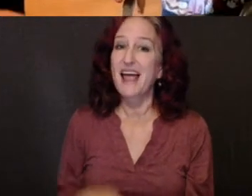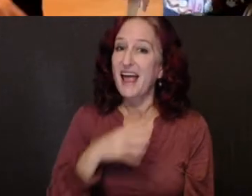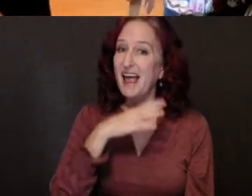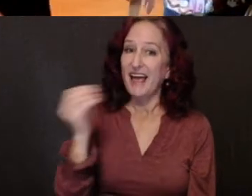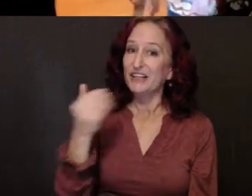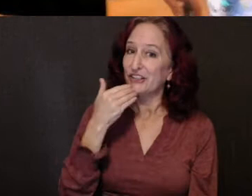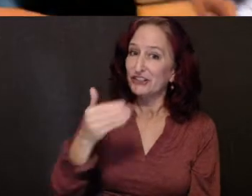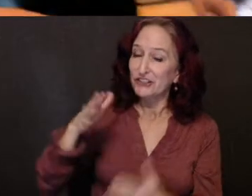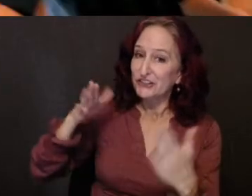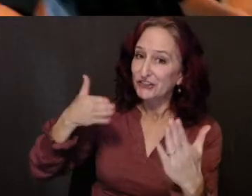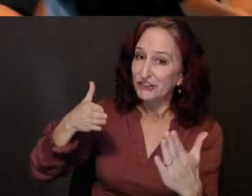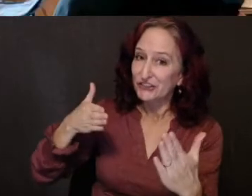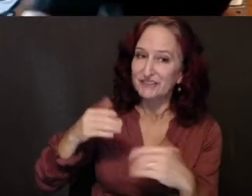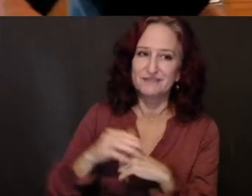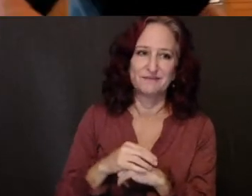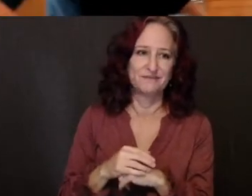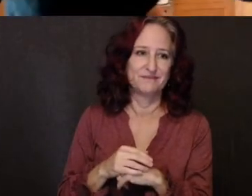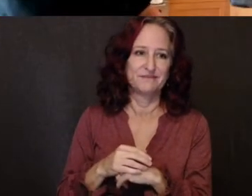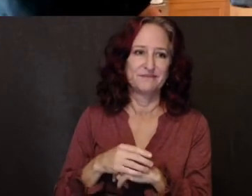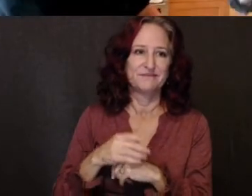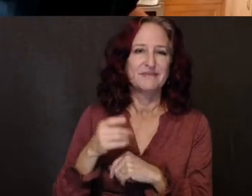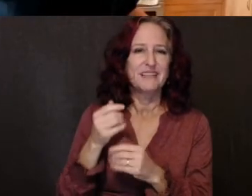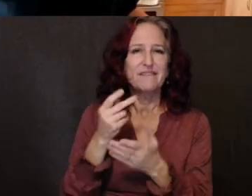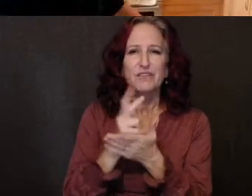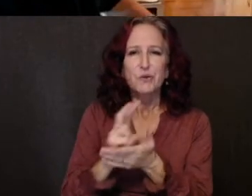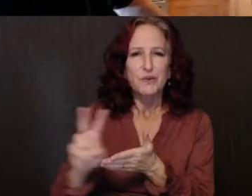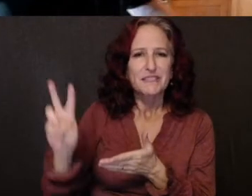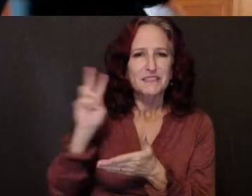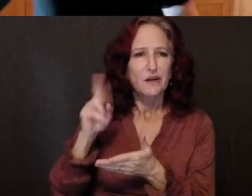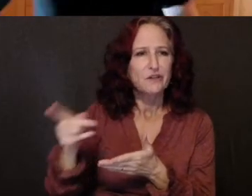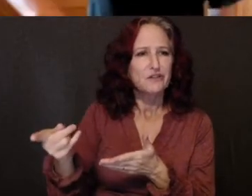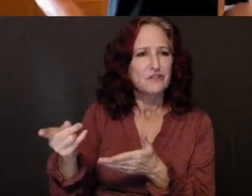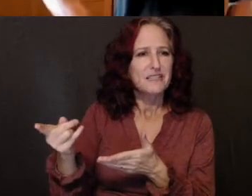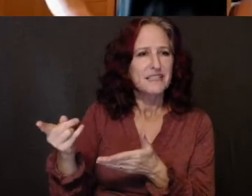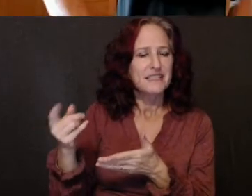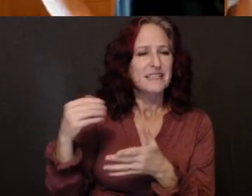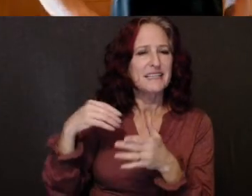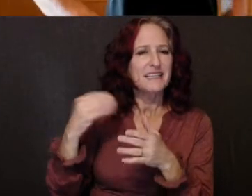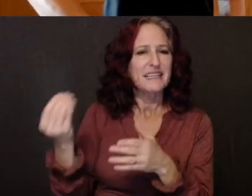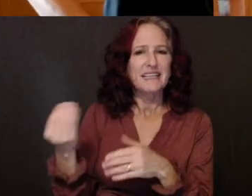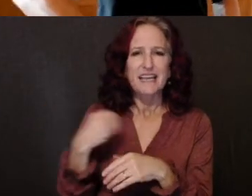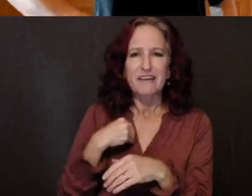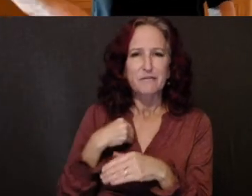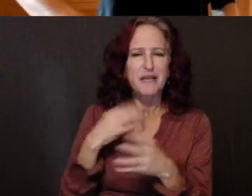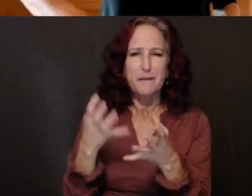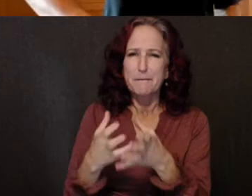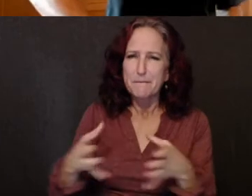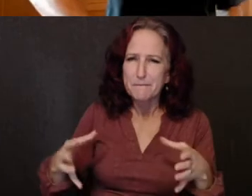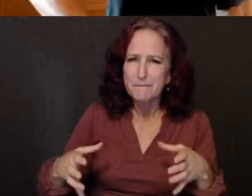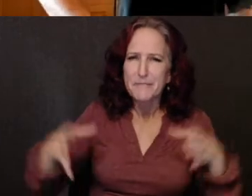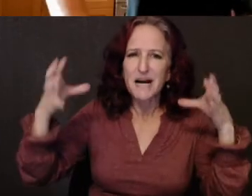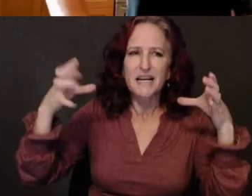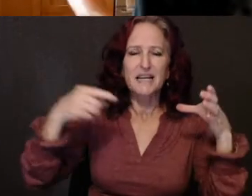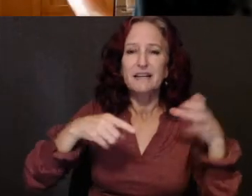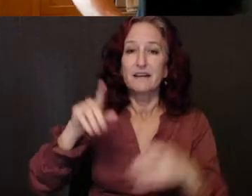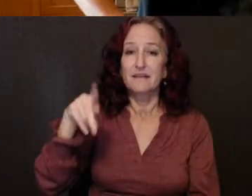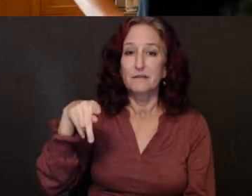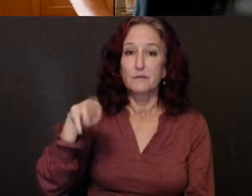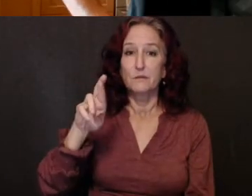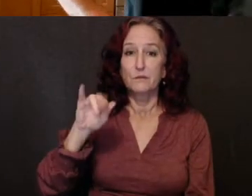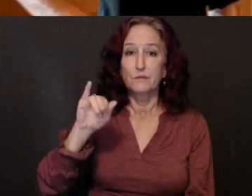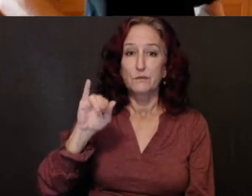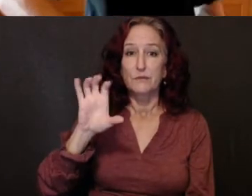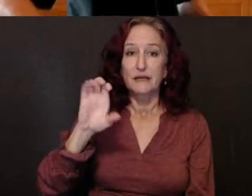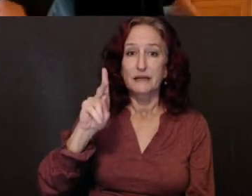is super cool. I will attest to that. She's awesome. She's a good cook too. She gave me